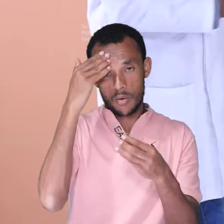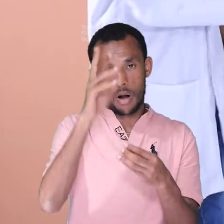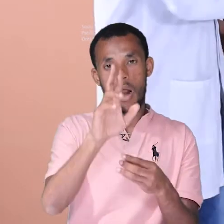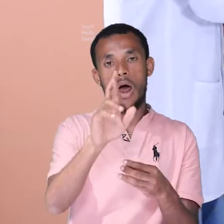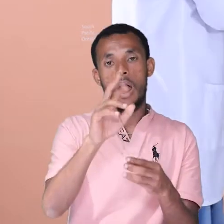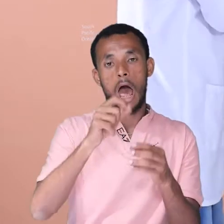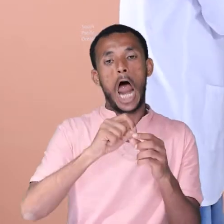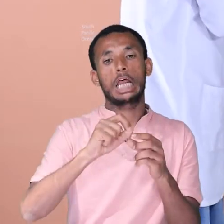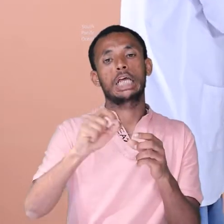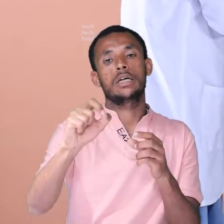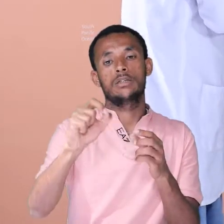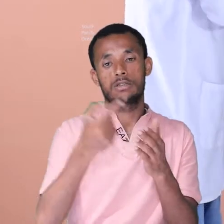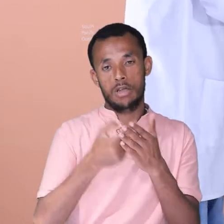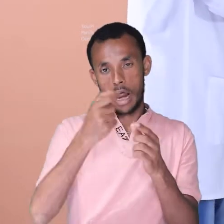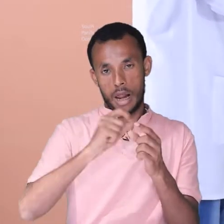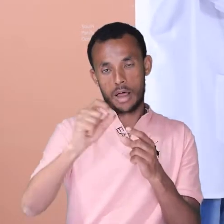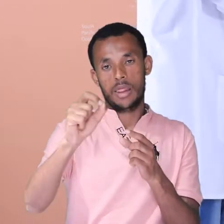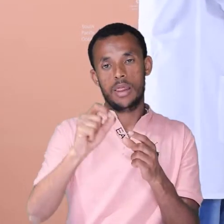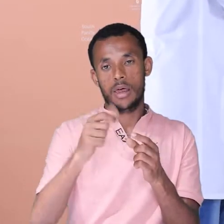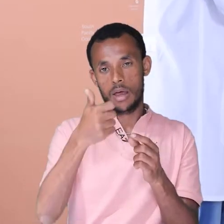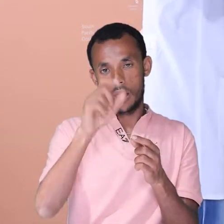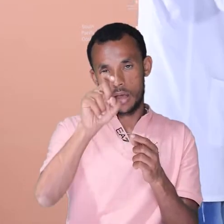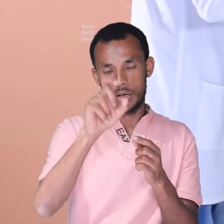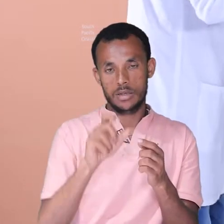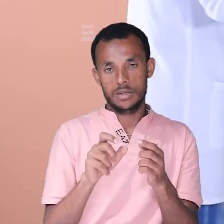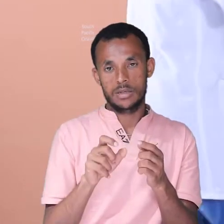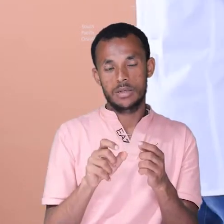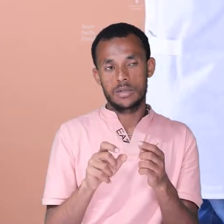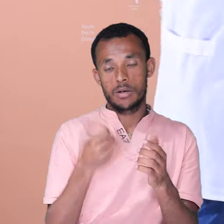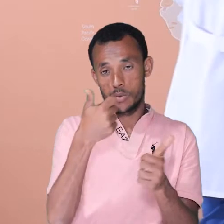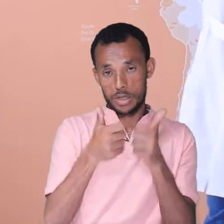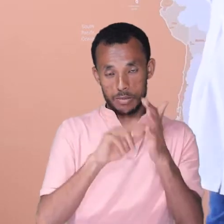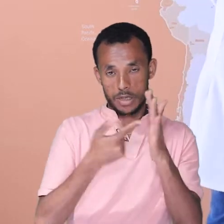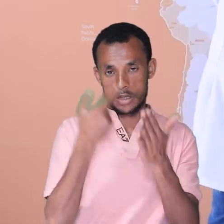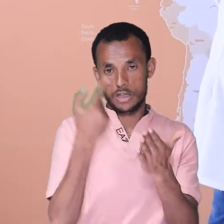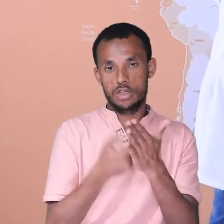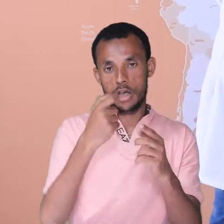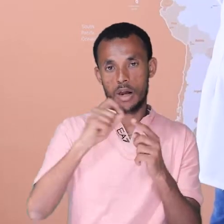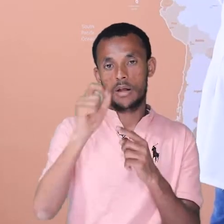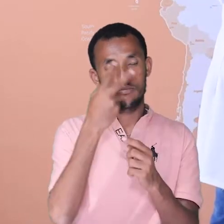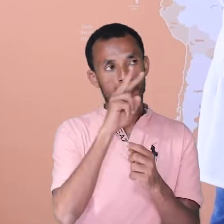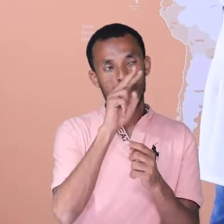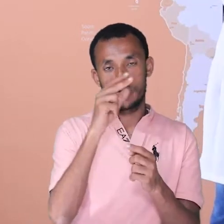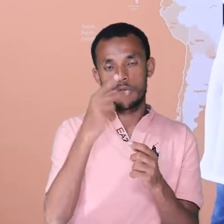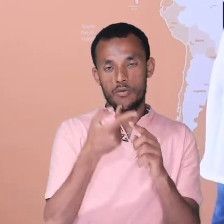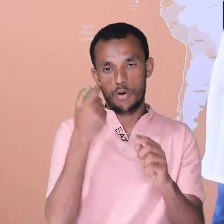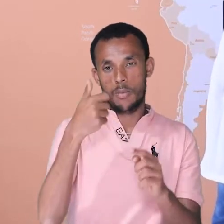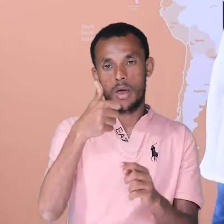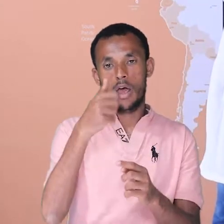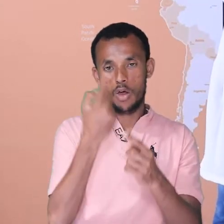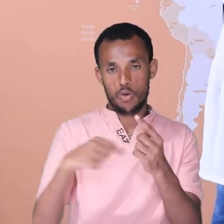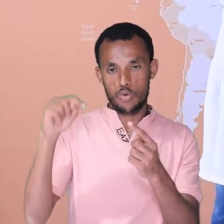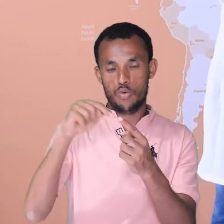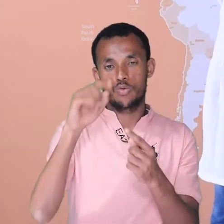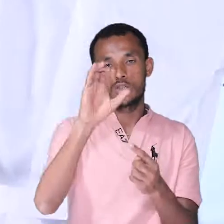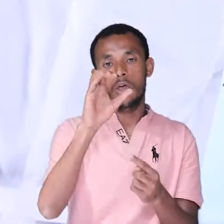arc. Here, this is arc AXC. Which arc mean? This arc from A to